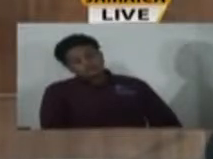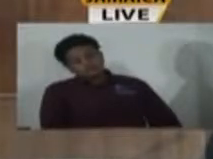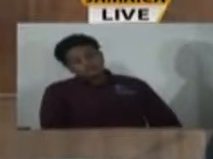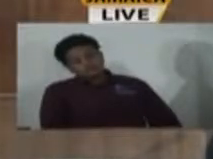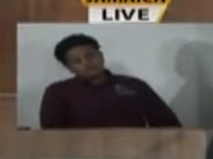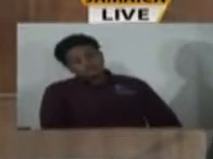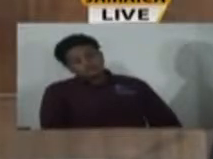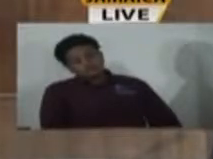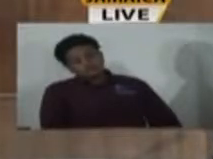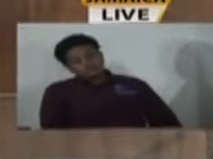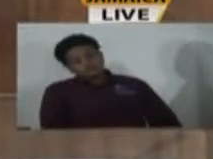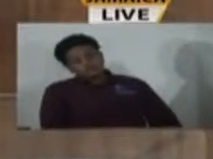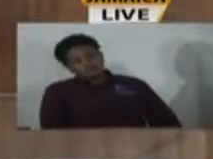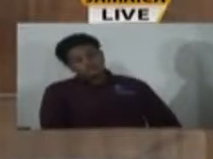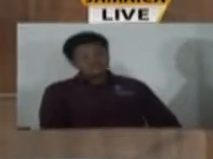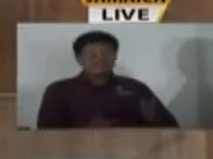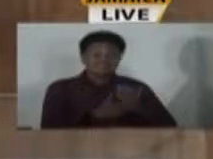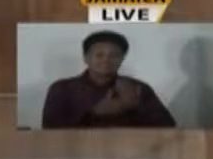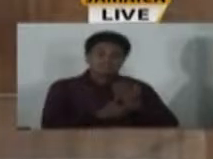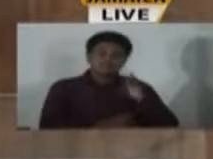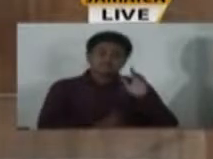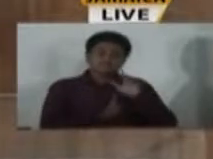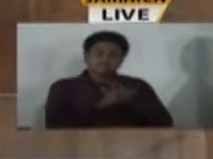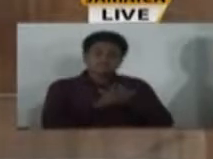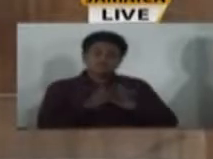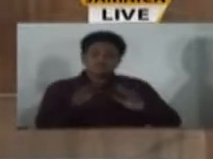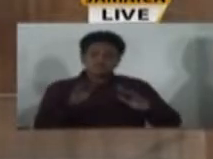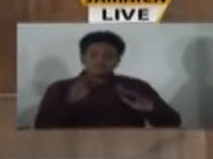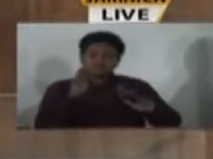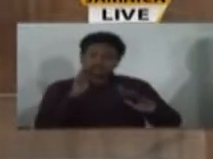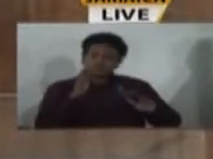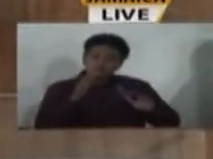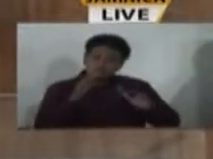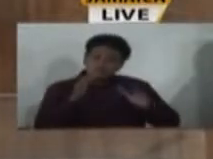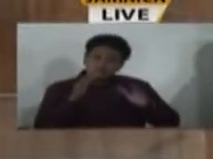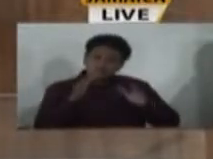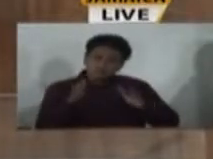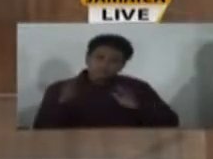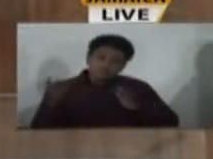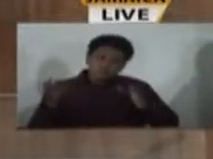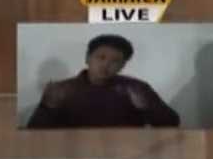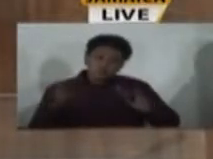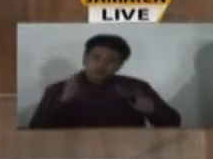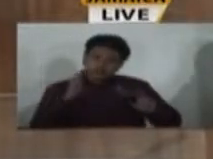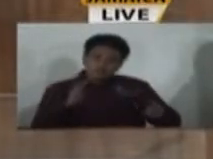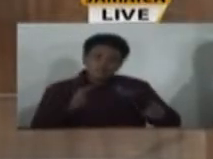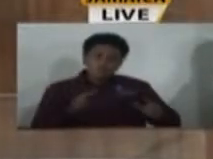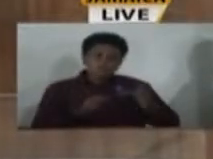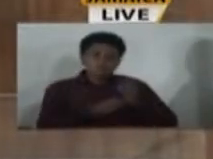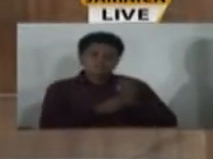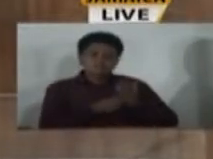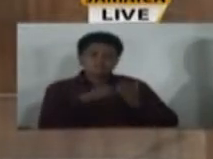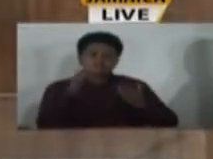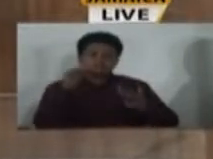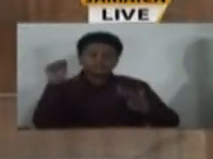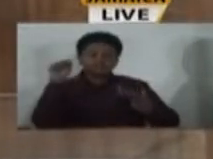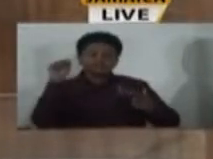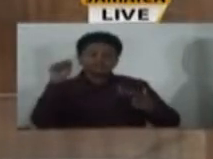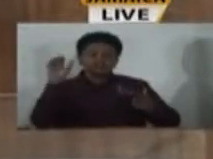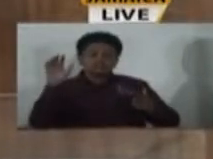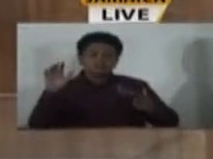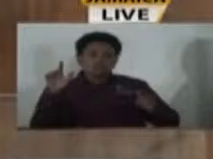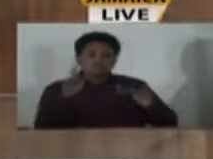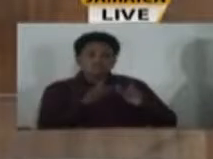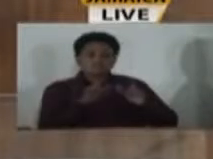what the mechanism would be for enforcing the ticket. It's not like a driver's situation,